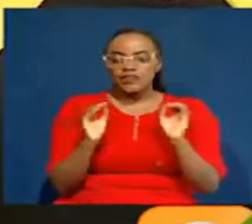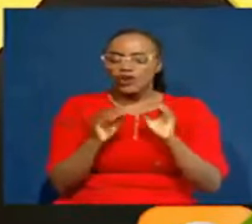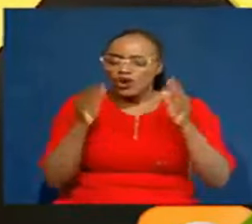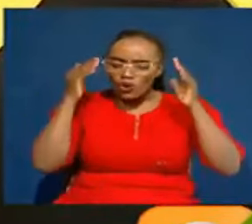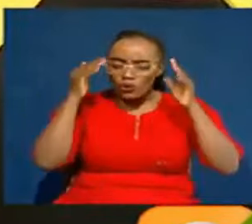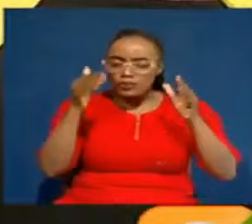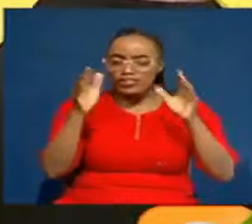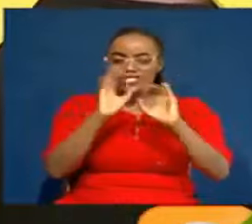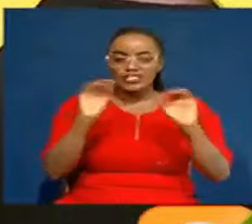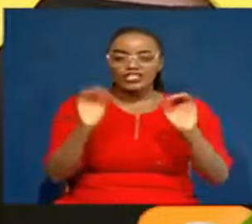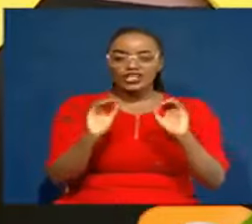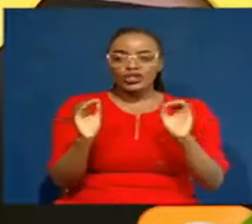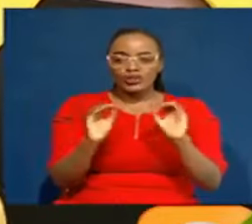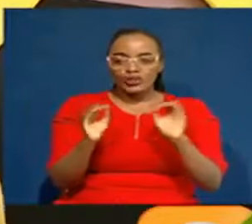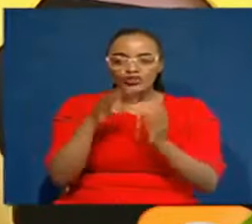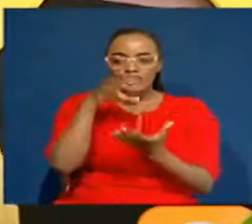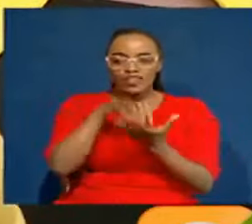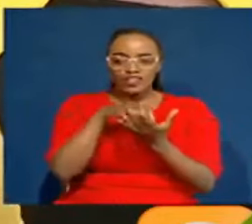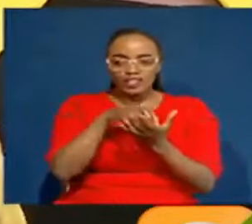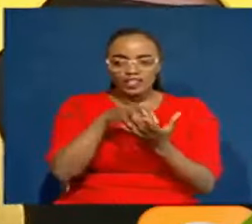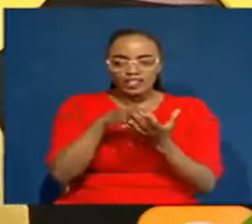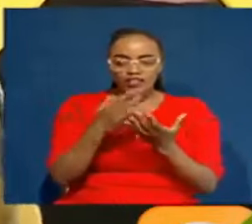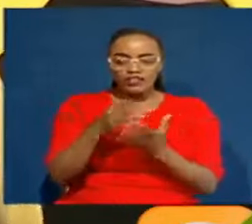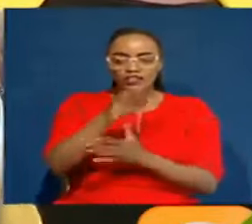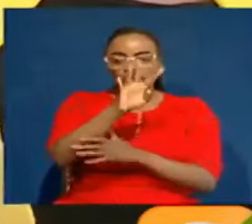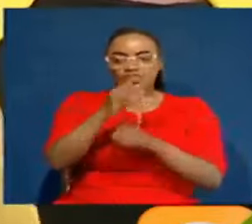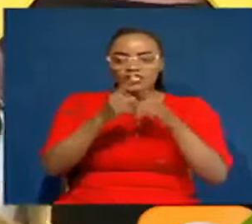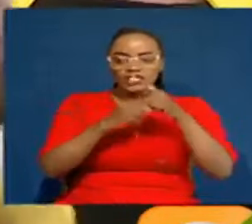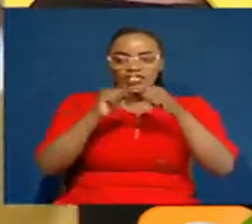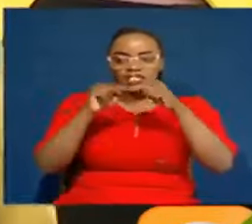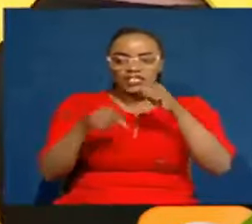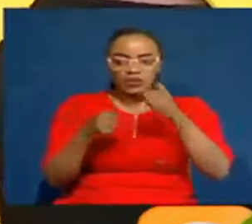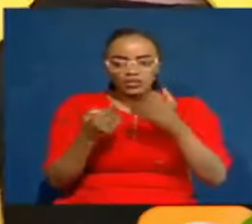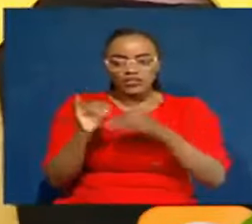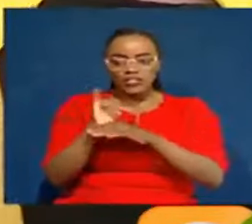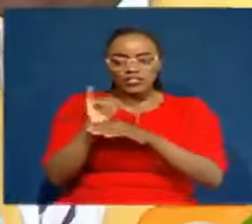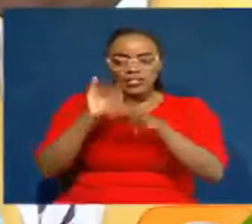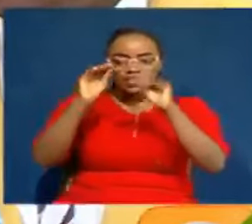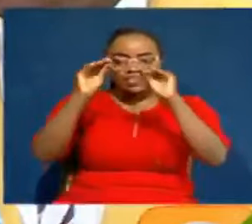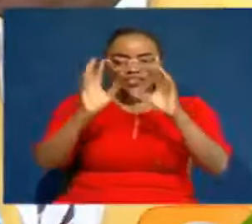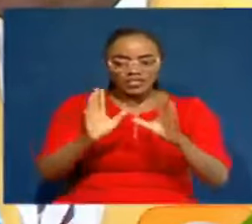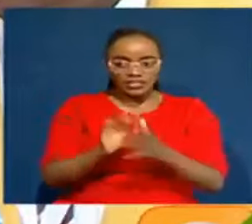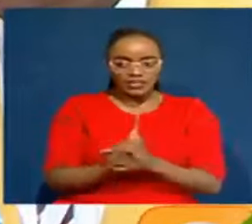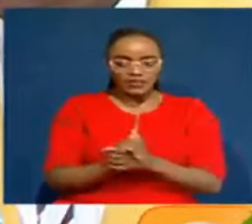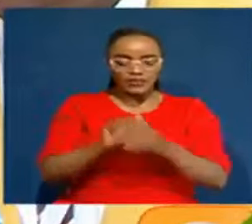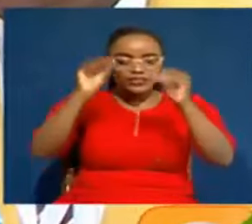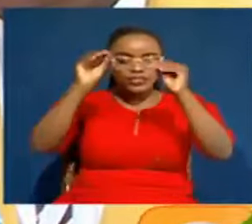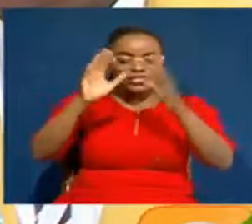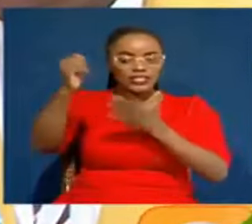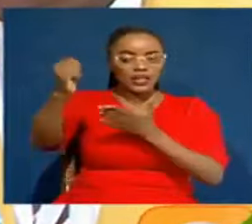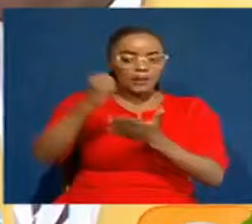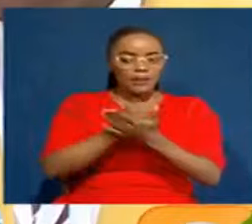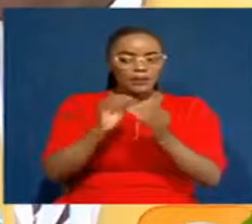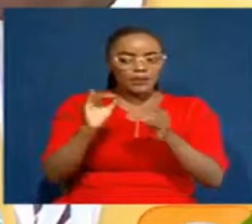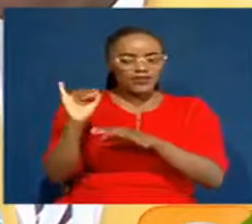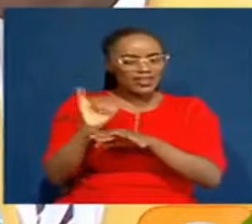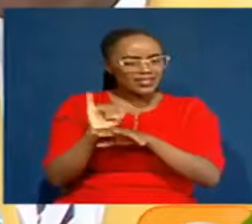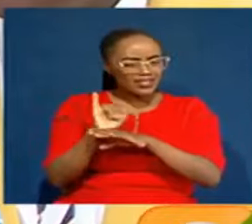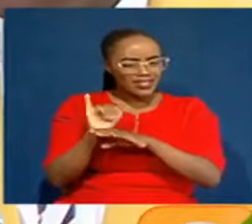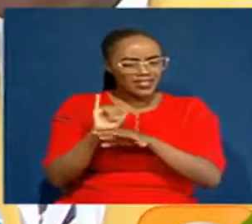in any way the state of the 46,000 intern teachers. No teacher is ever employed as an